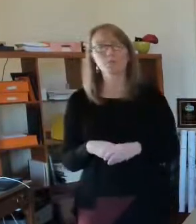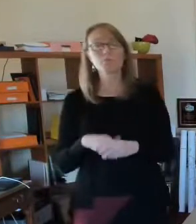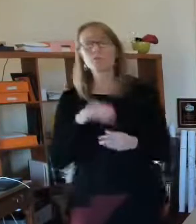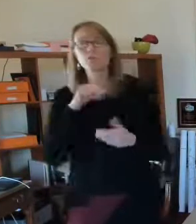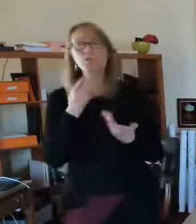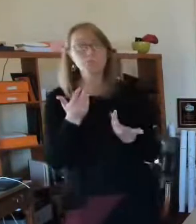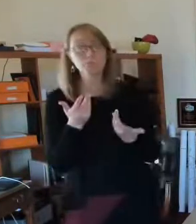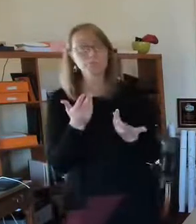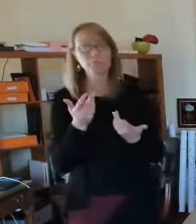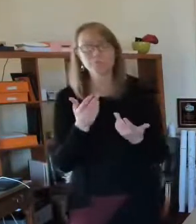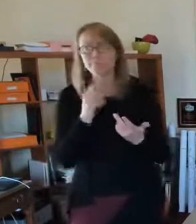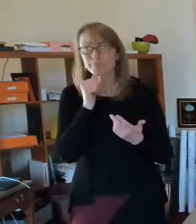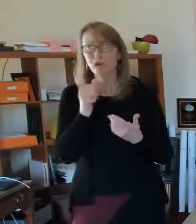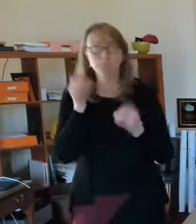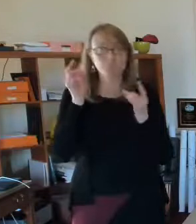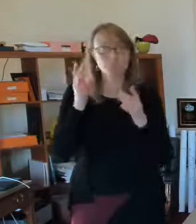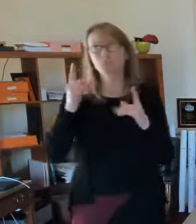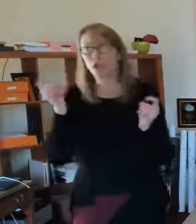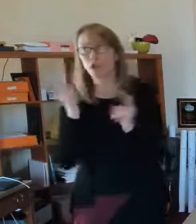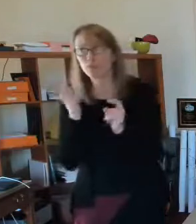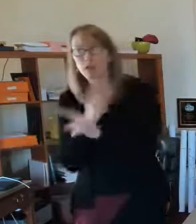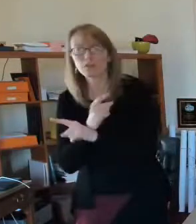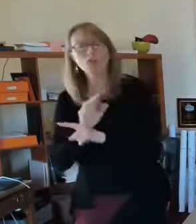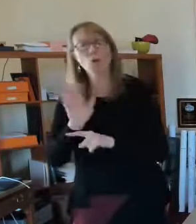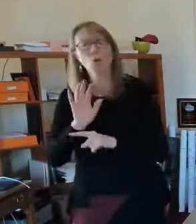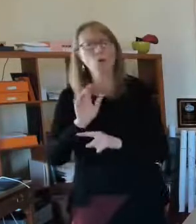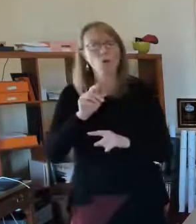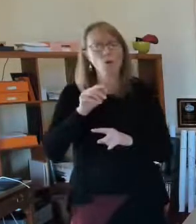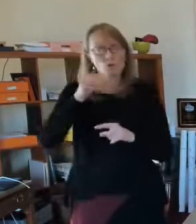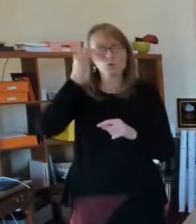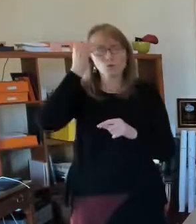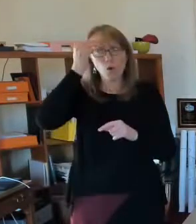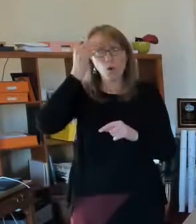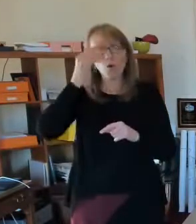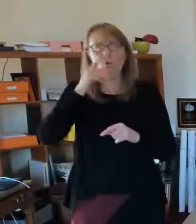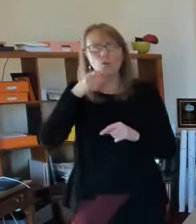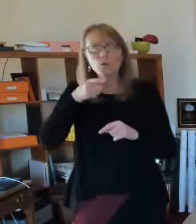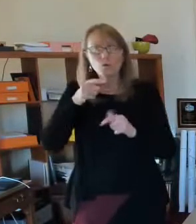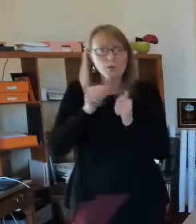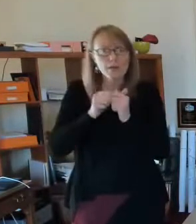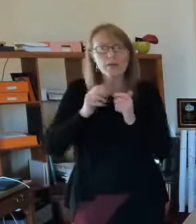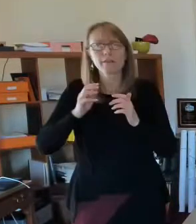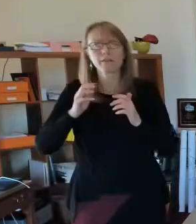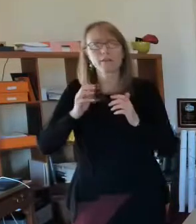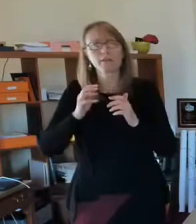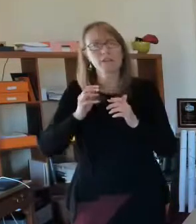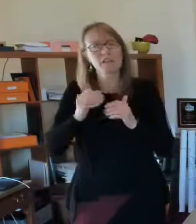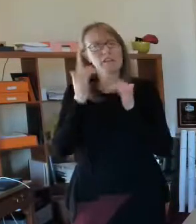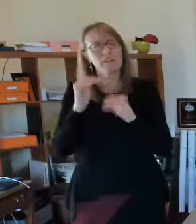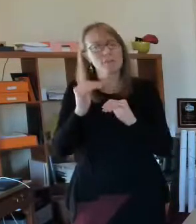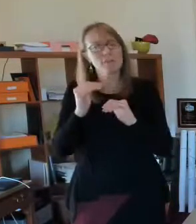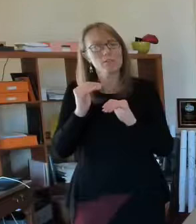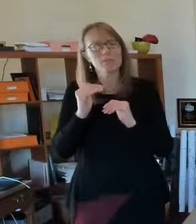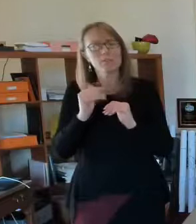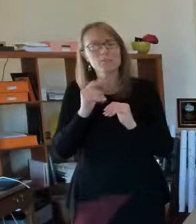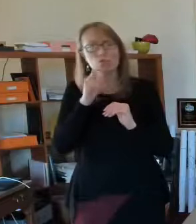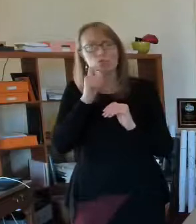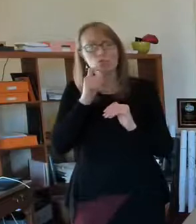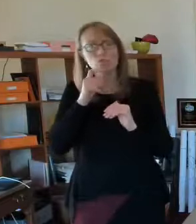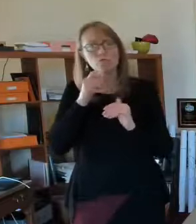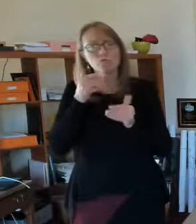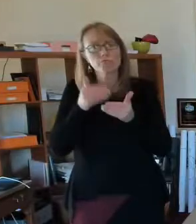with small. We are recommending no more than 10 people in that group, keeping your gatherings small.